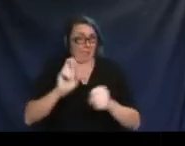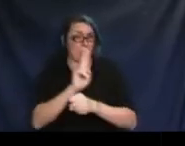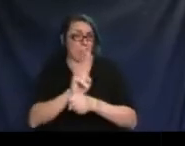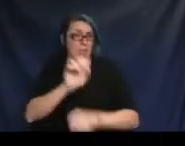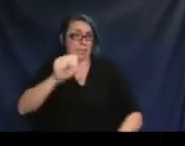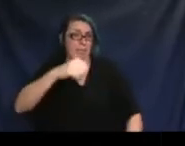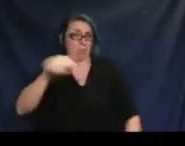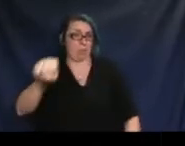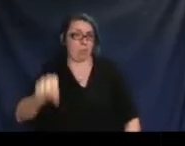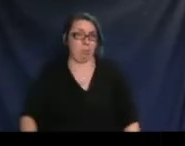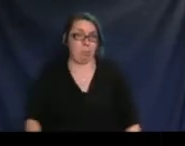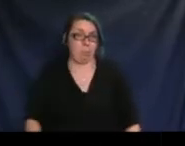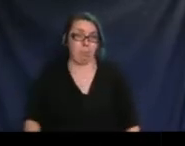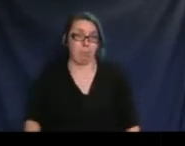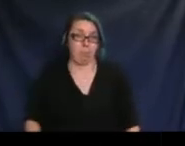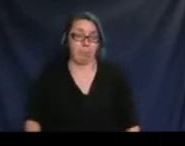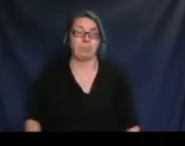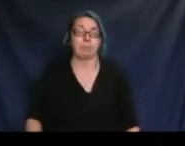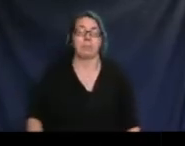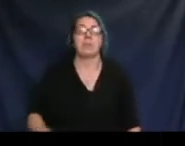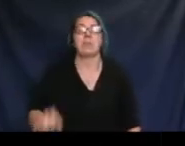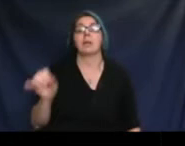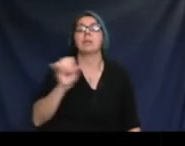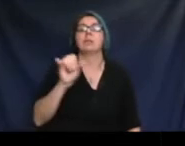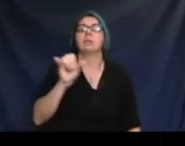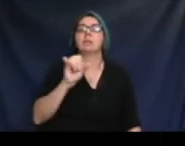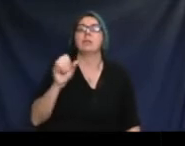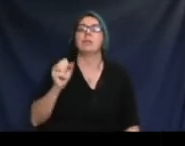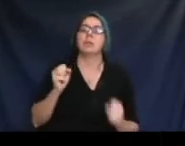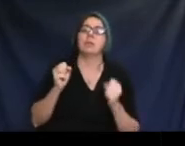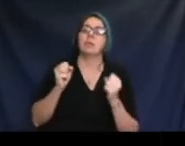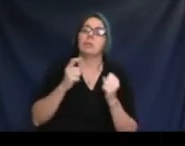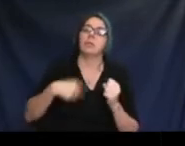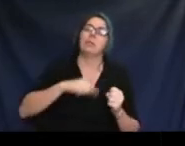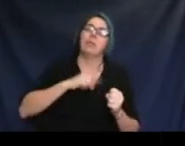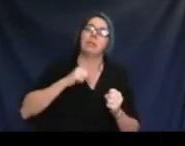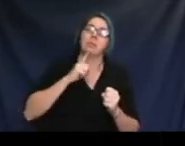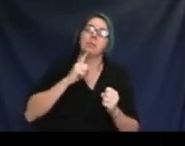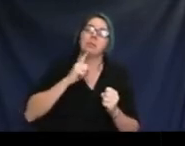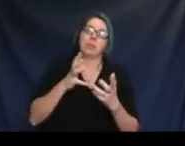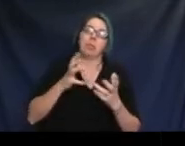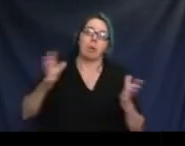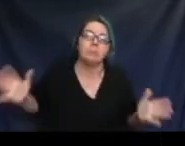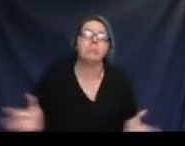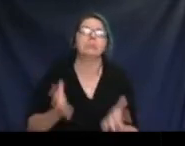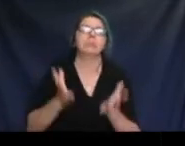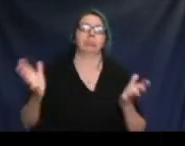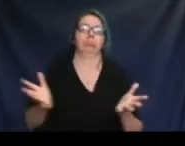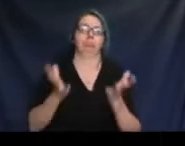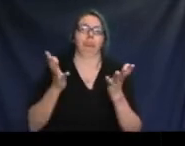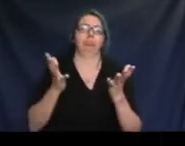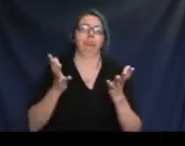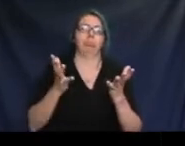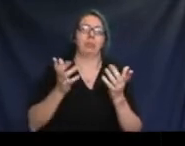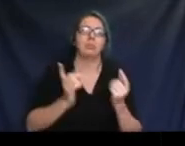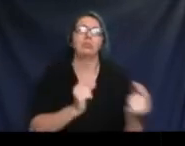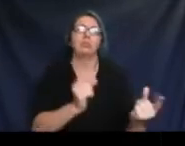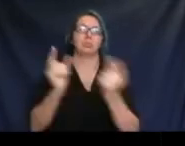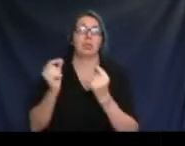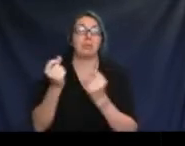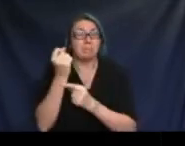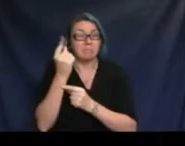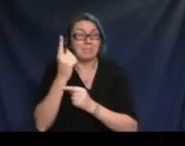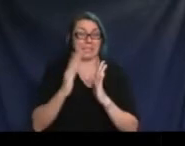interest in making sure that we have a lot of activity and content outside of the downtown core. So when thinking